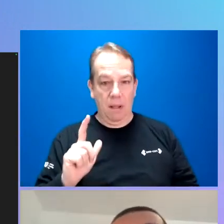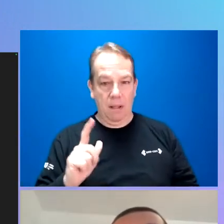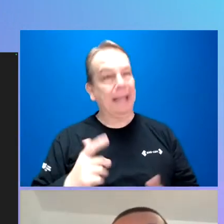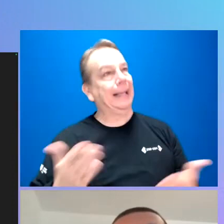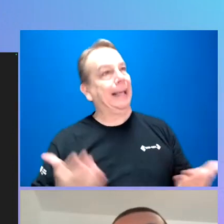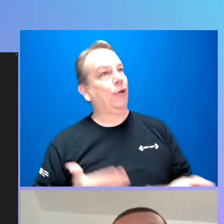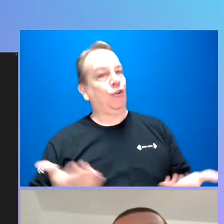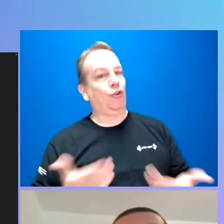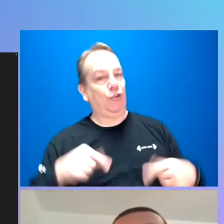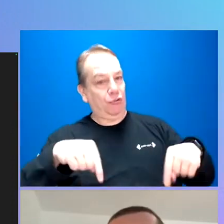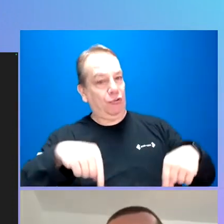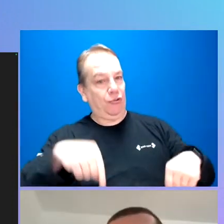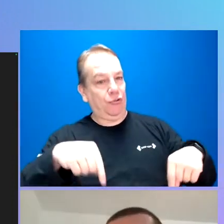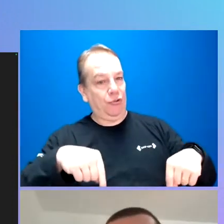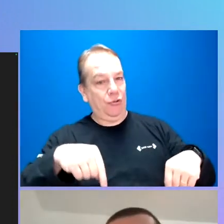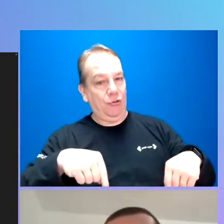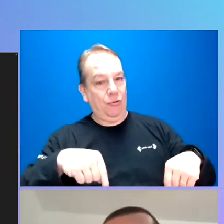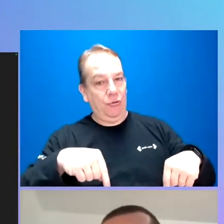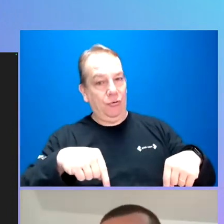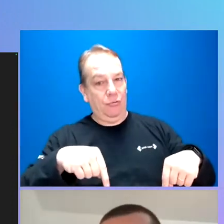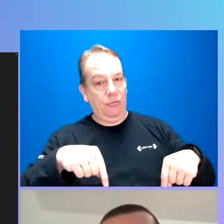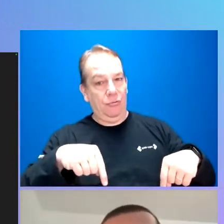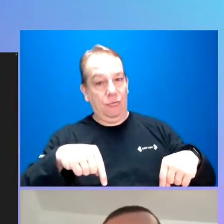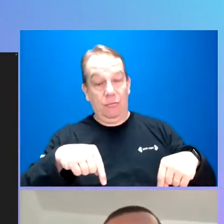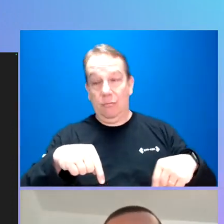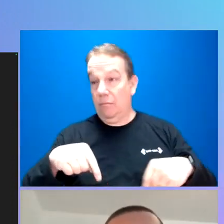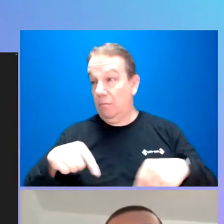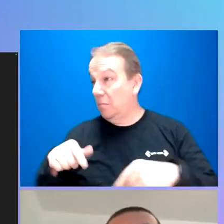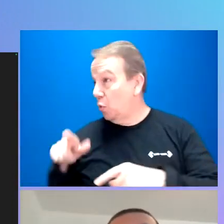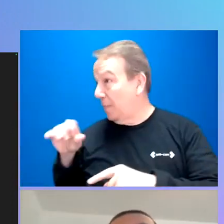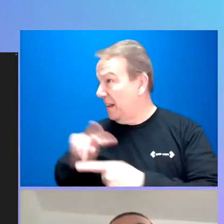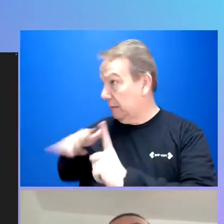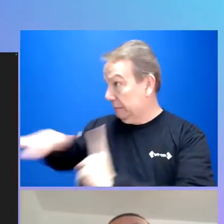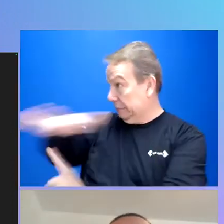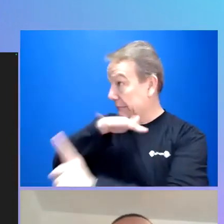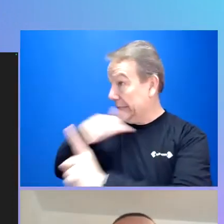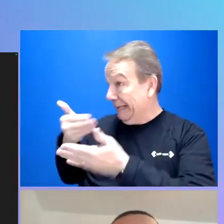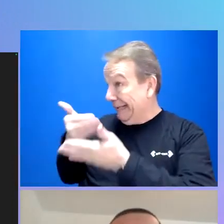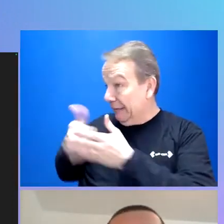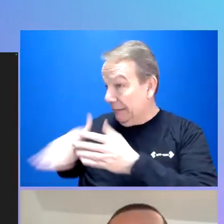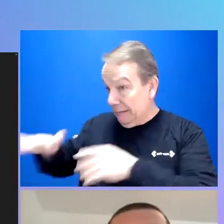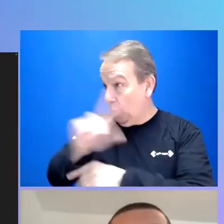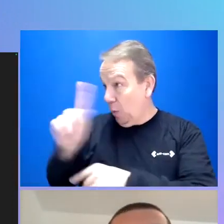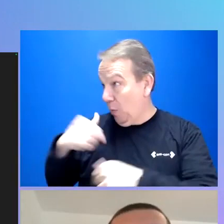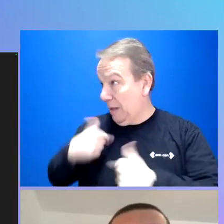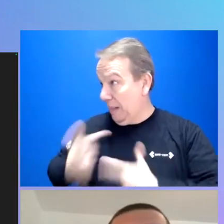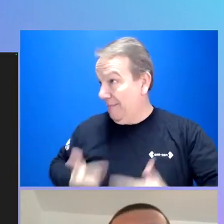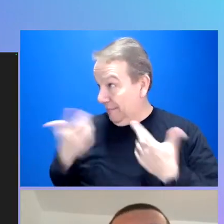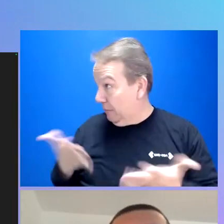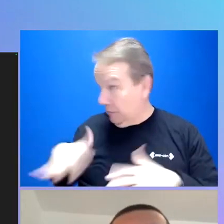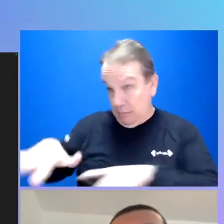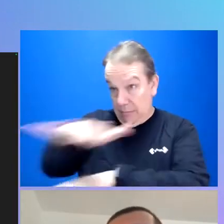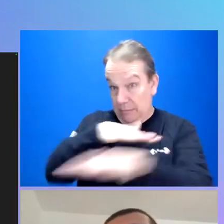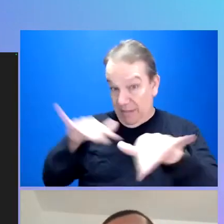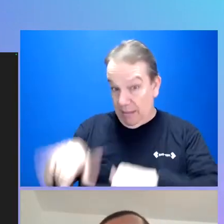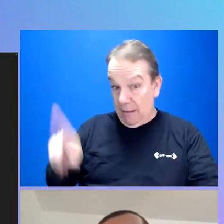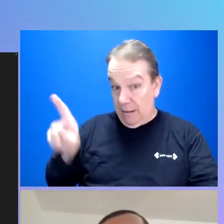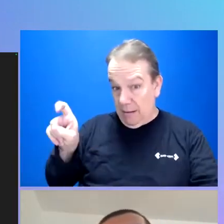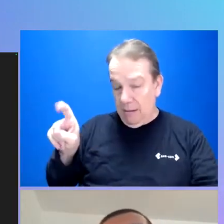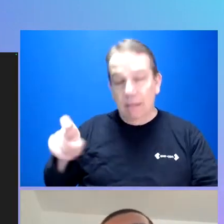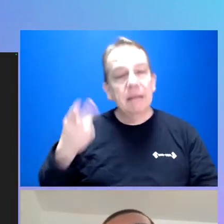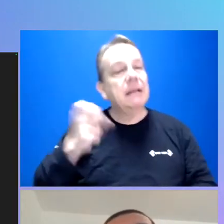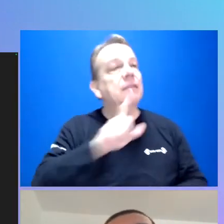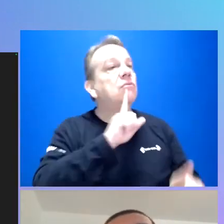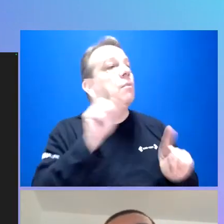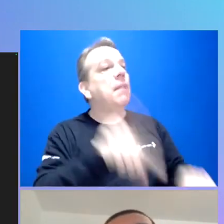here, like from around this way, where we are now." And he